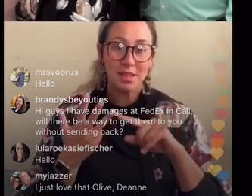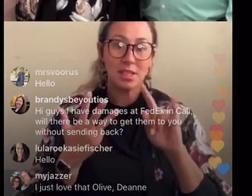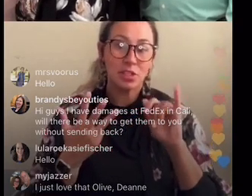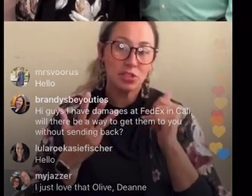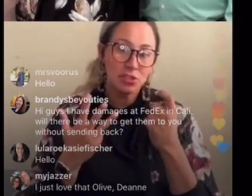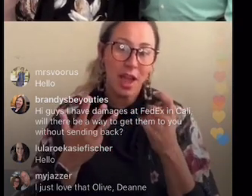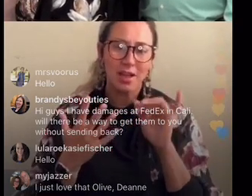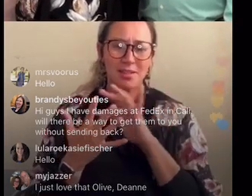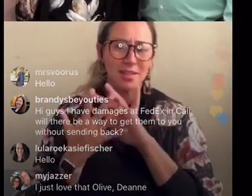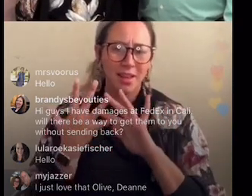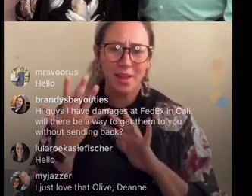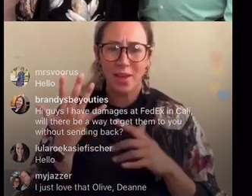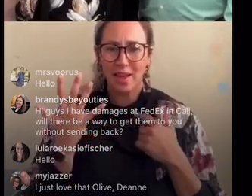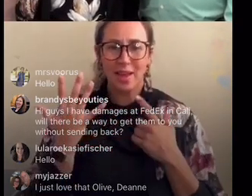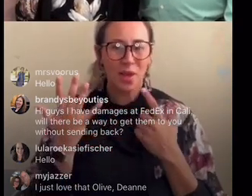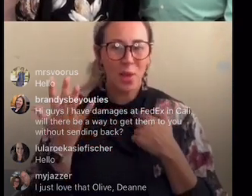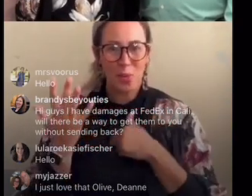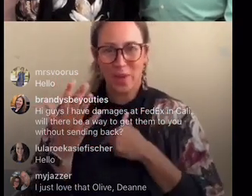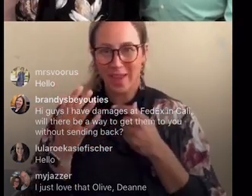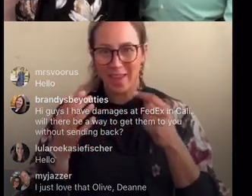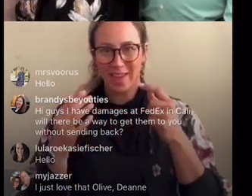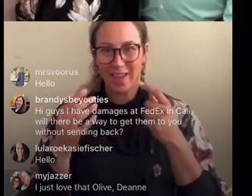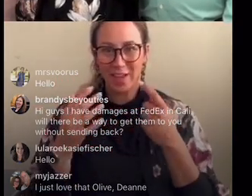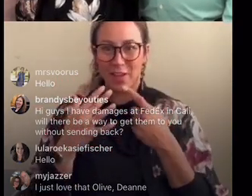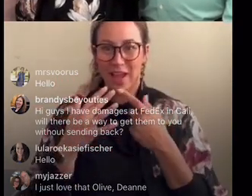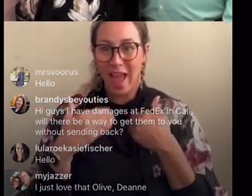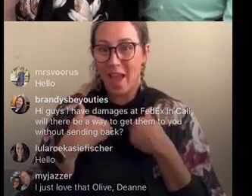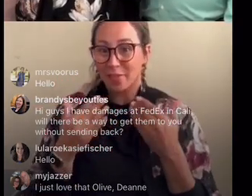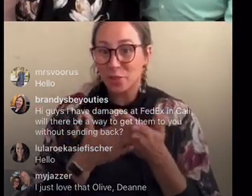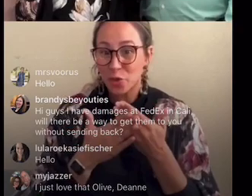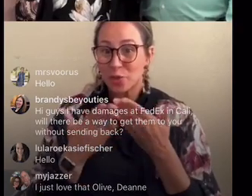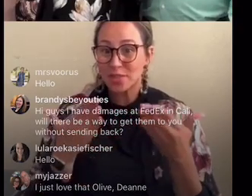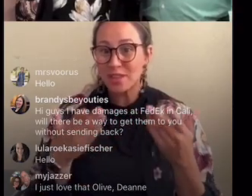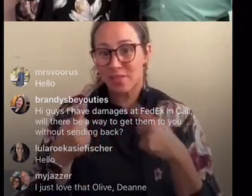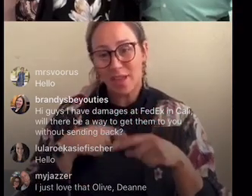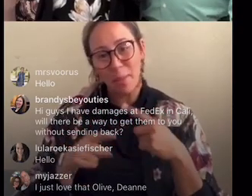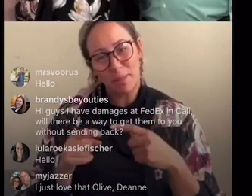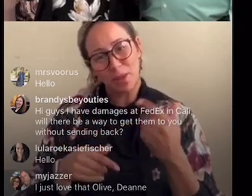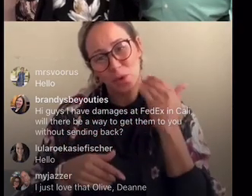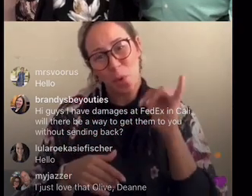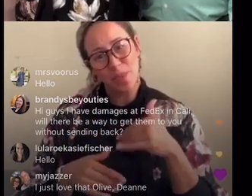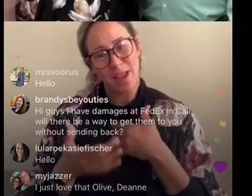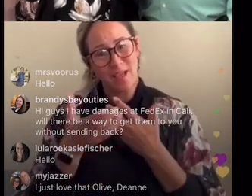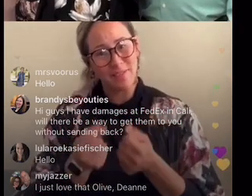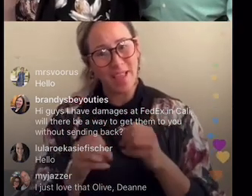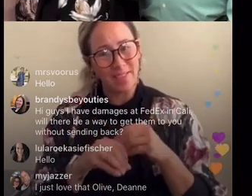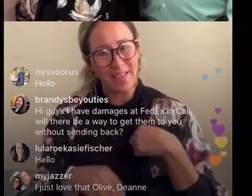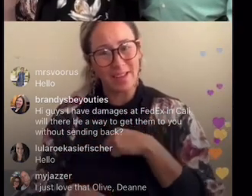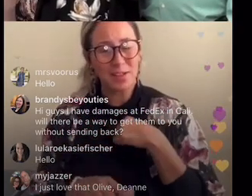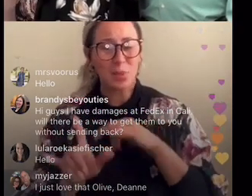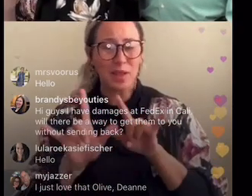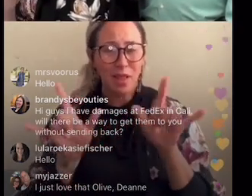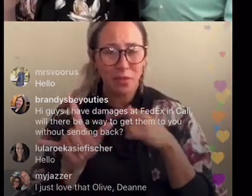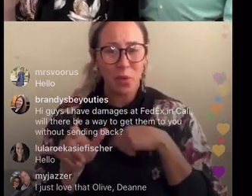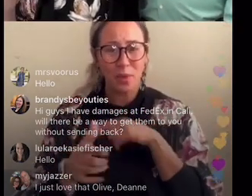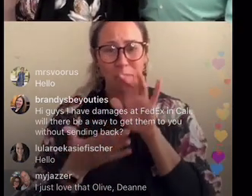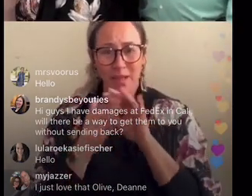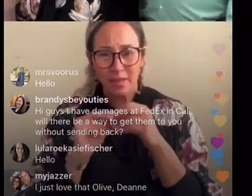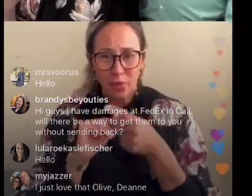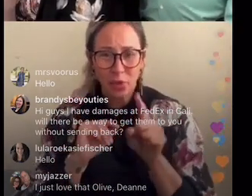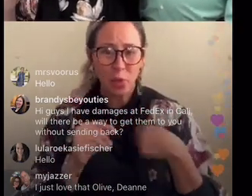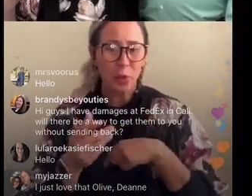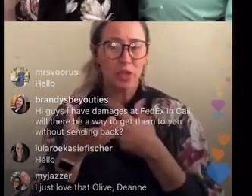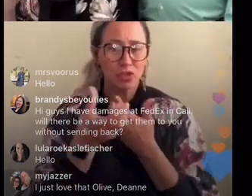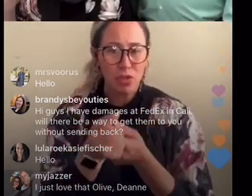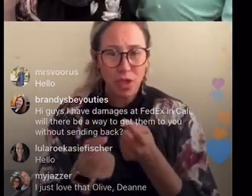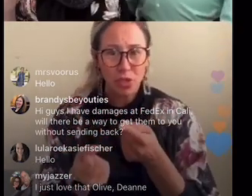you guys, we've got new stuff coming. Just know that. Have faith in us. We love you. We believe in you and we trust you. We hope that you